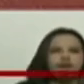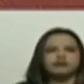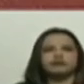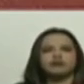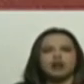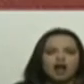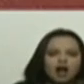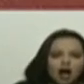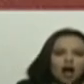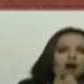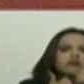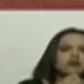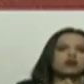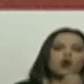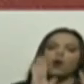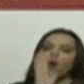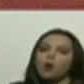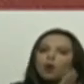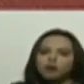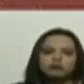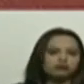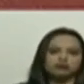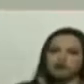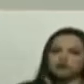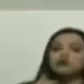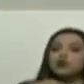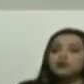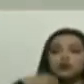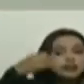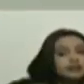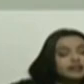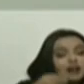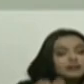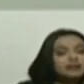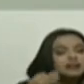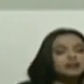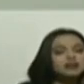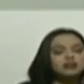On the contrary, we have always been on the offensive, denouncing.